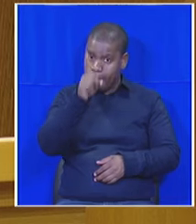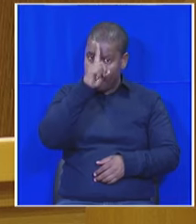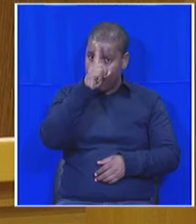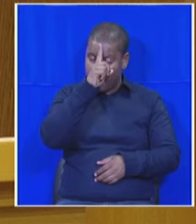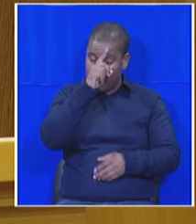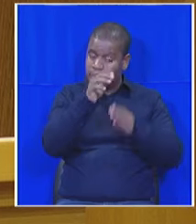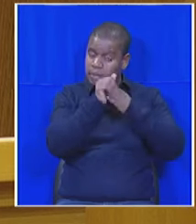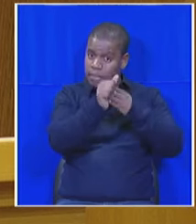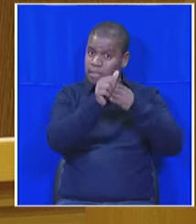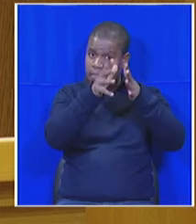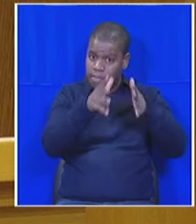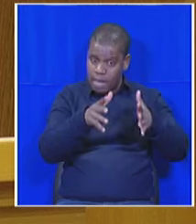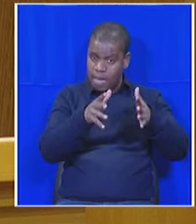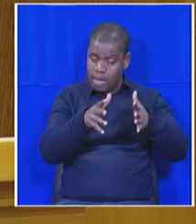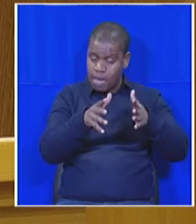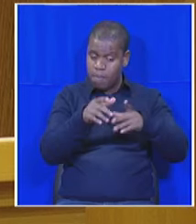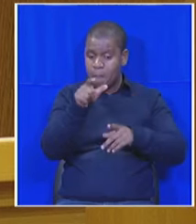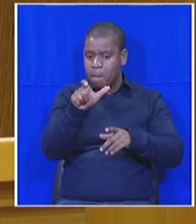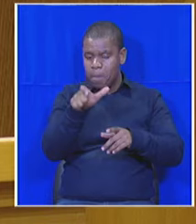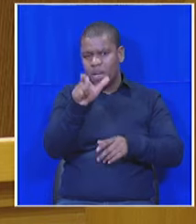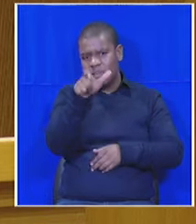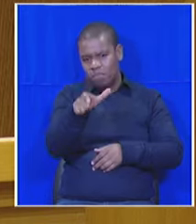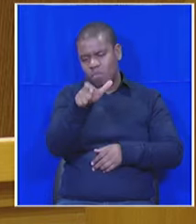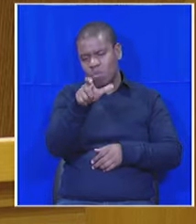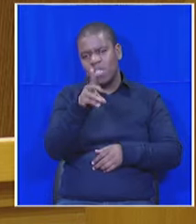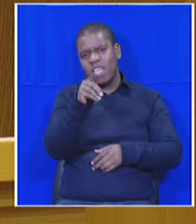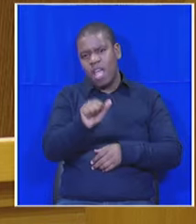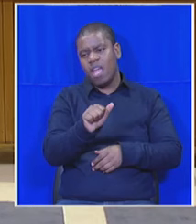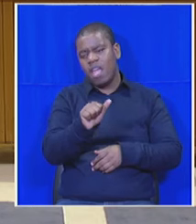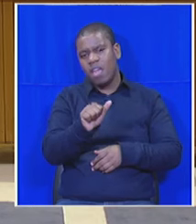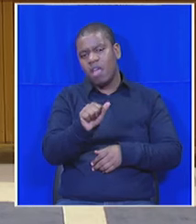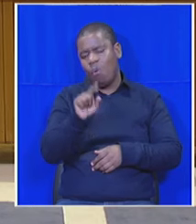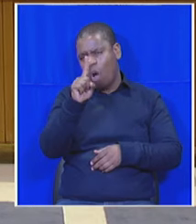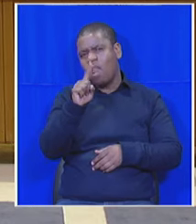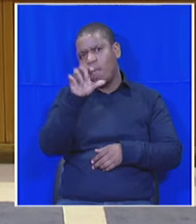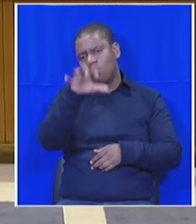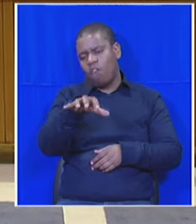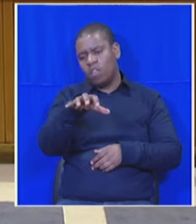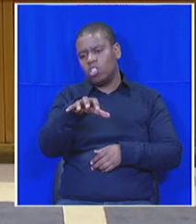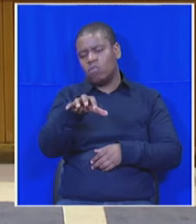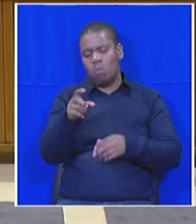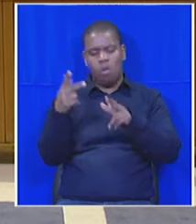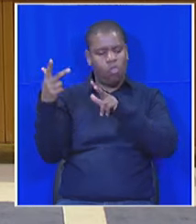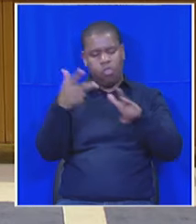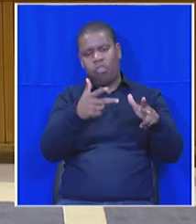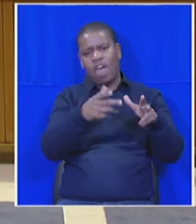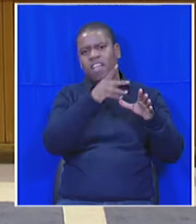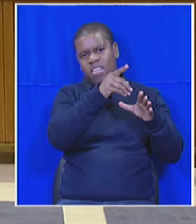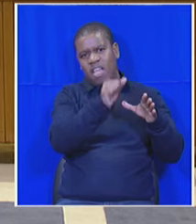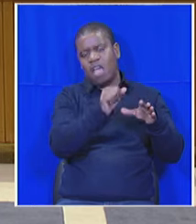leader of DA in one province is going to join the ANC. Mark my